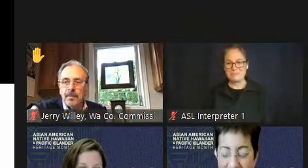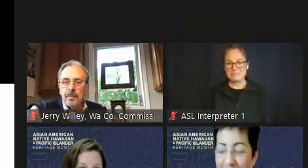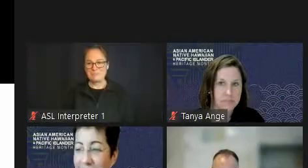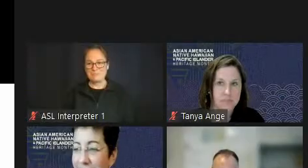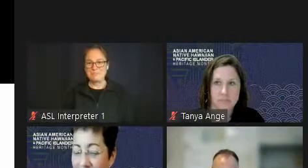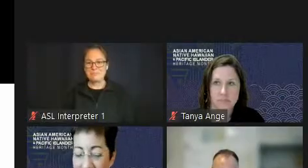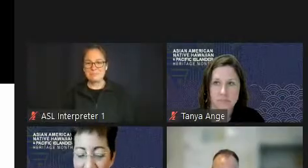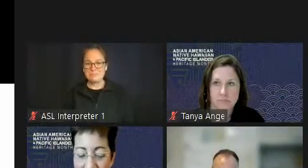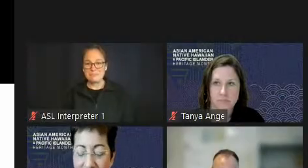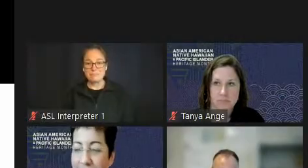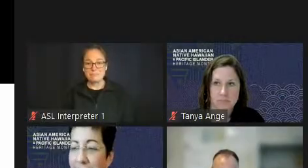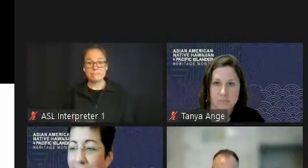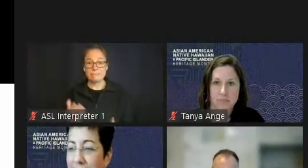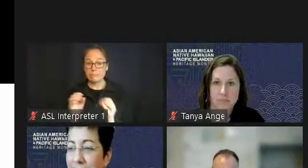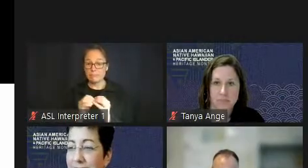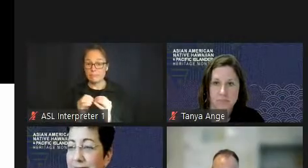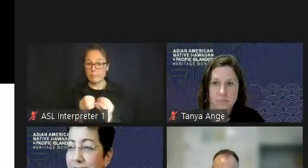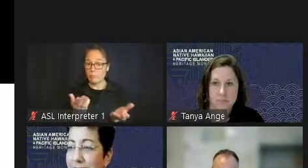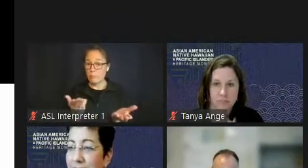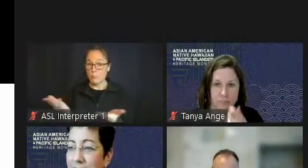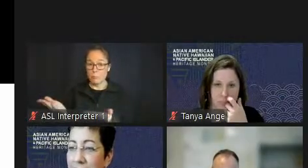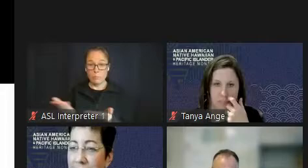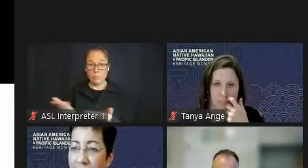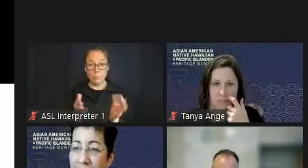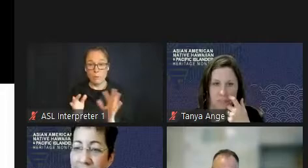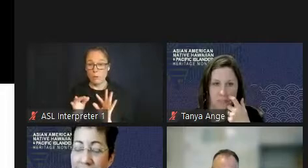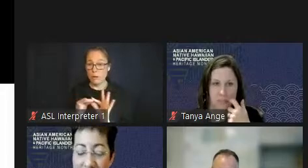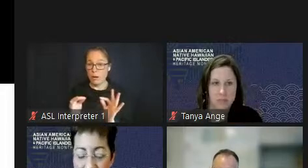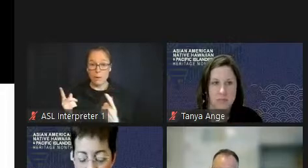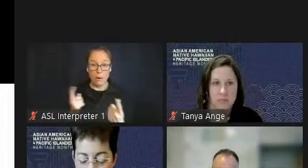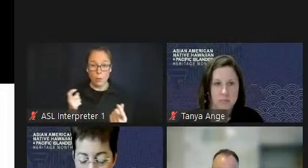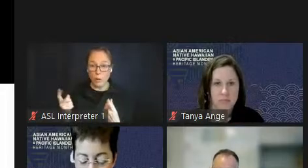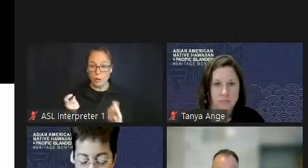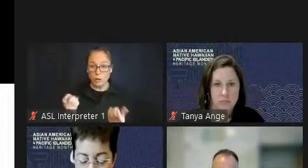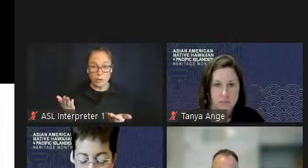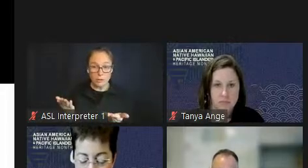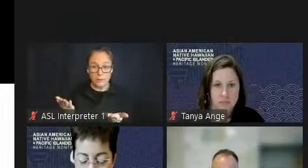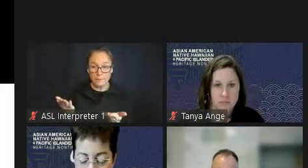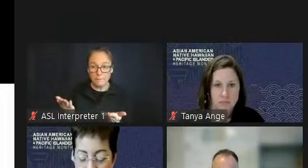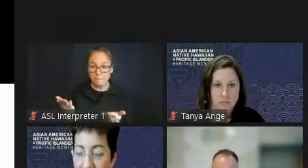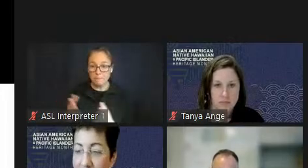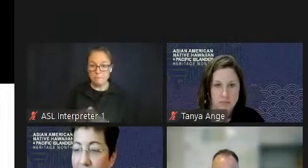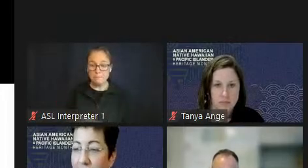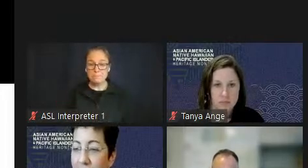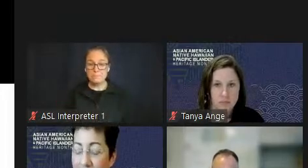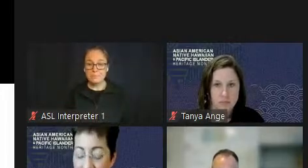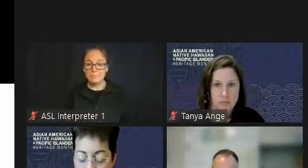Do any other commissioners or budget committee members have questions for the Public Safety and Justice?